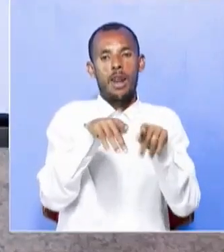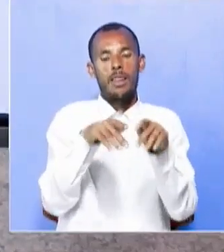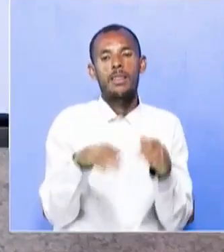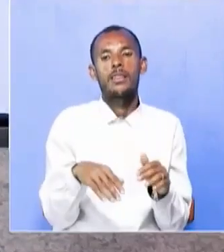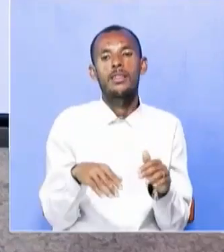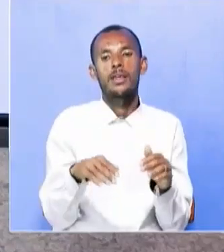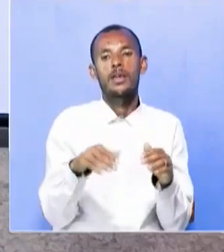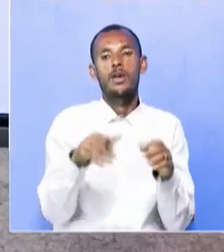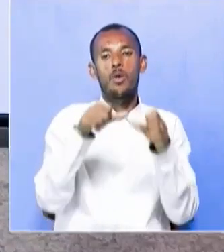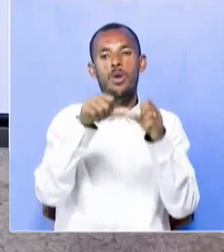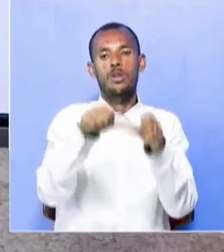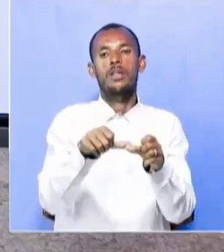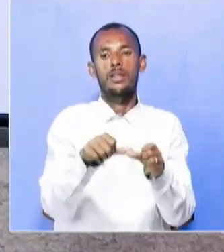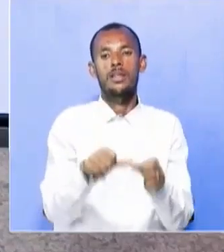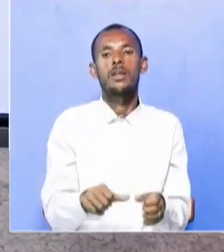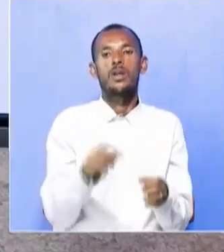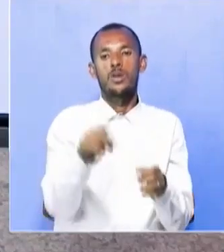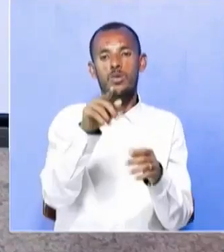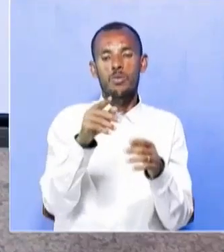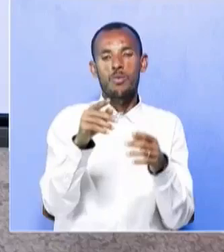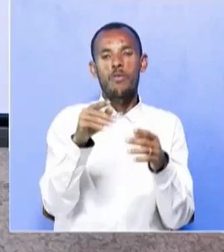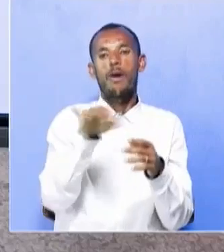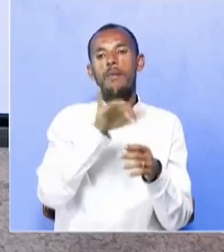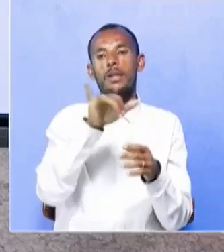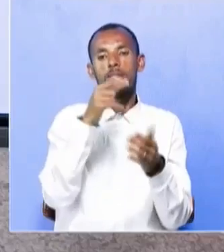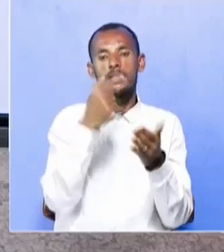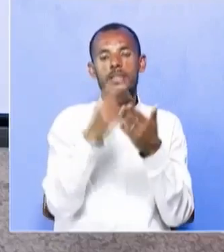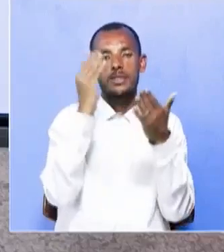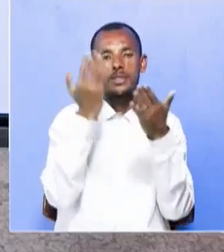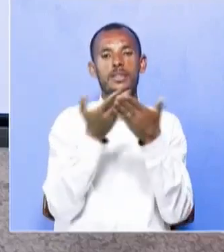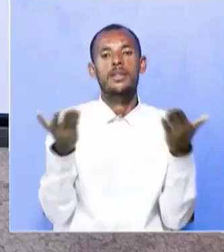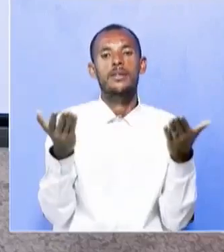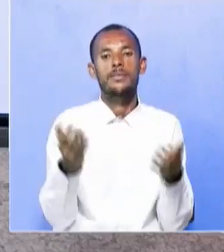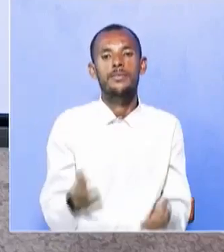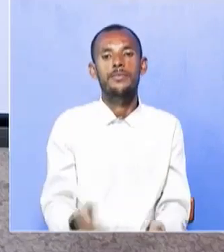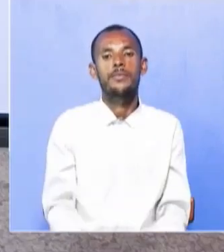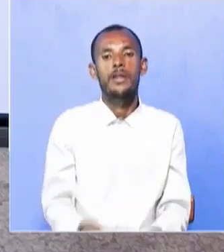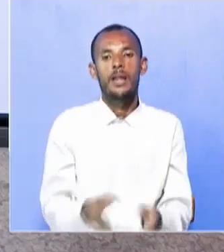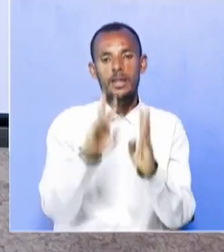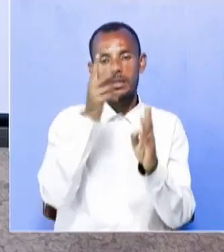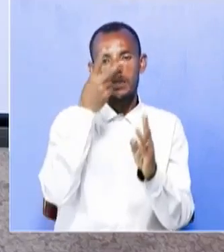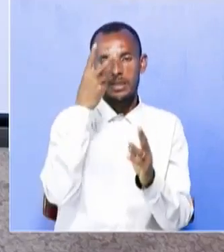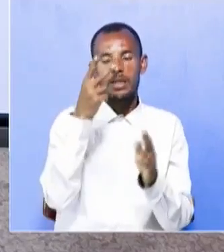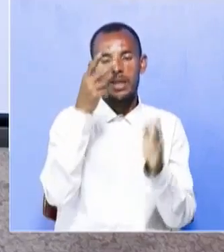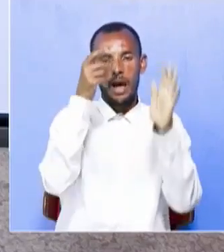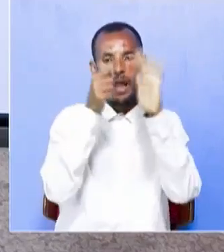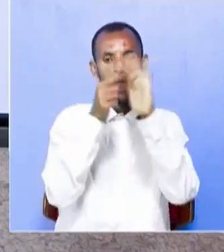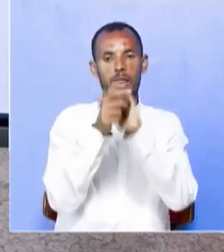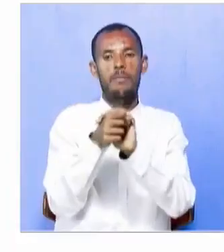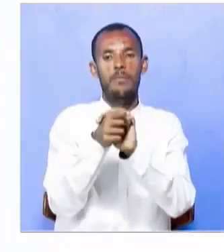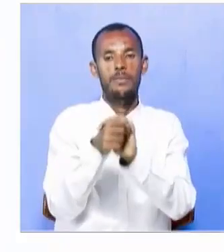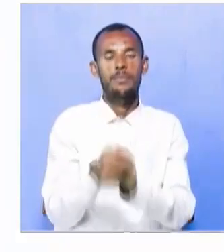okay? So you need to be familiar with this thing. So let's see an example.